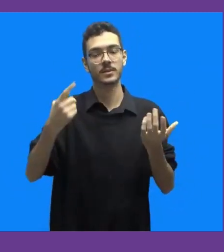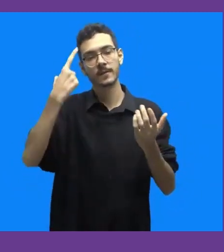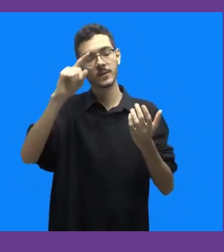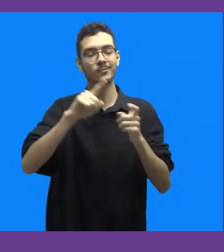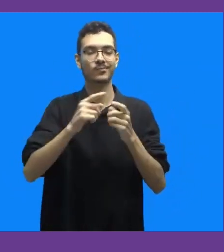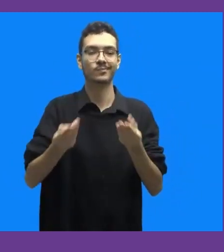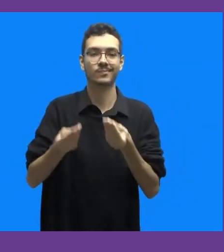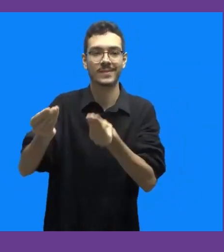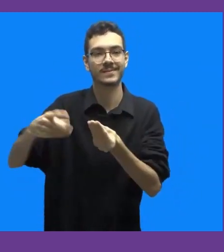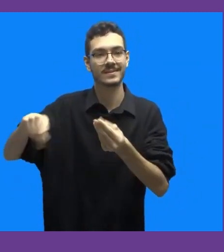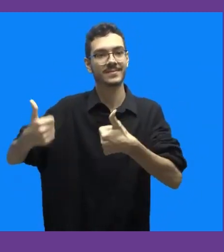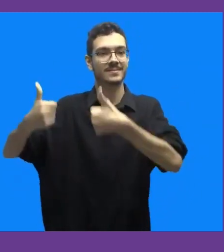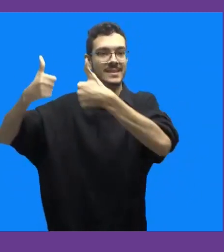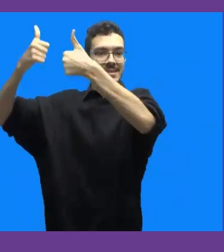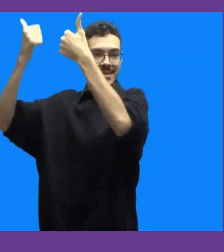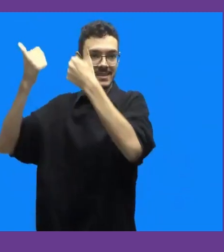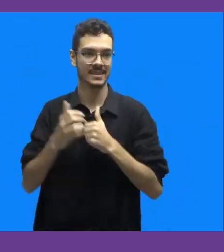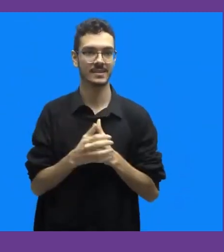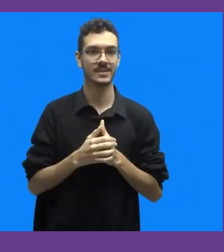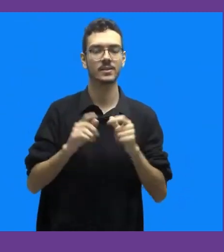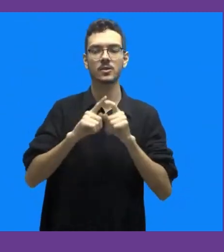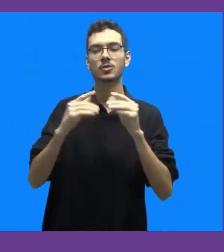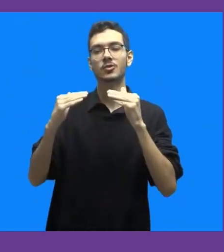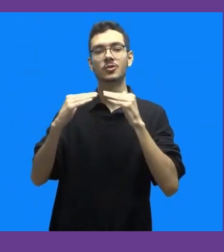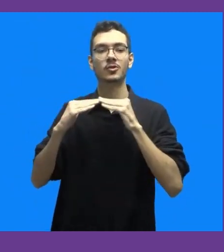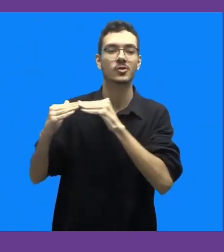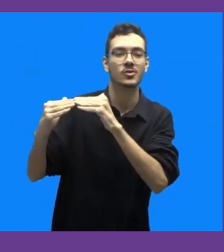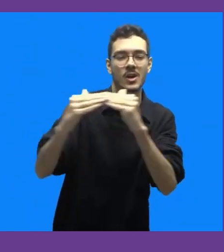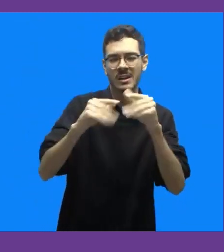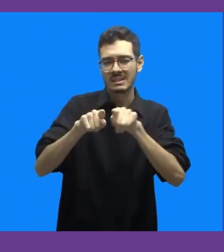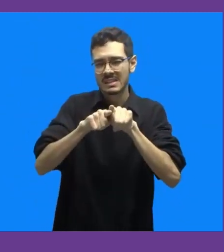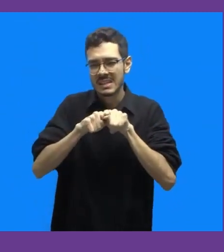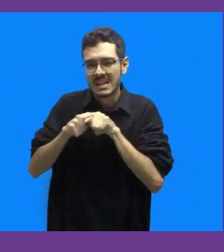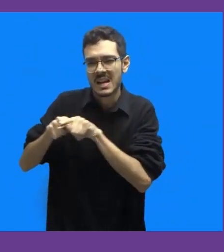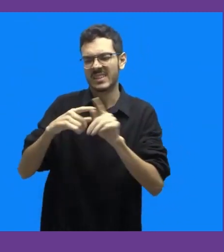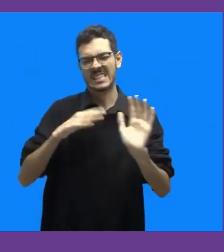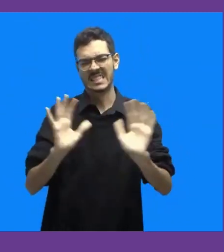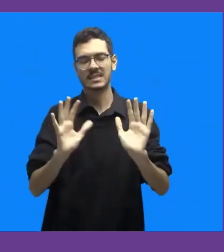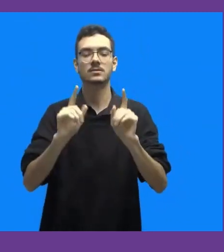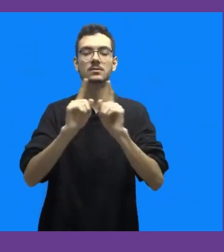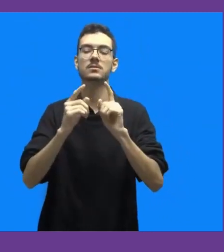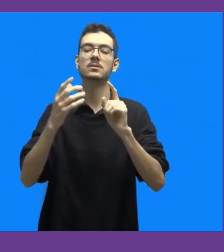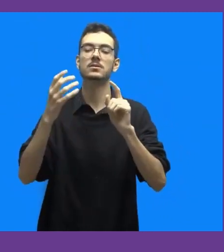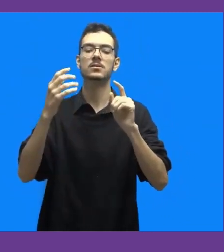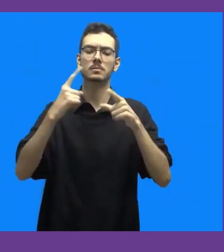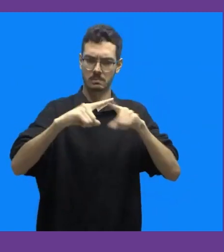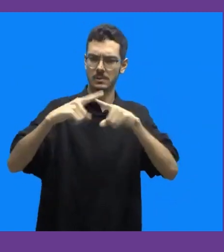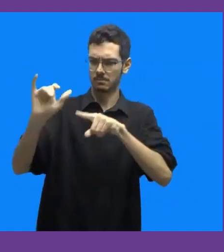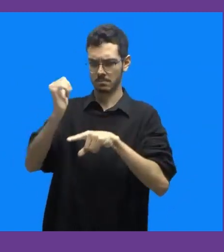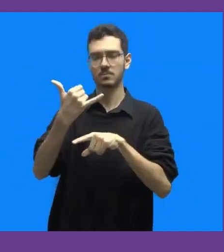the conditions so the students with disabilities can travel and can take mobility programs